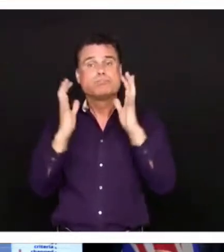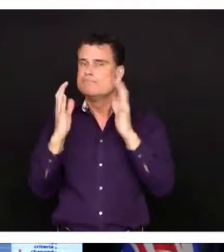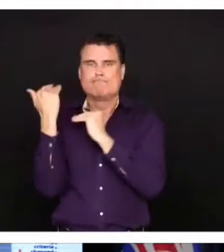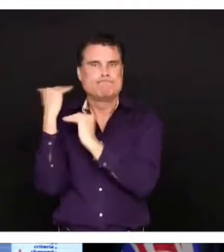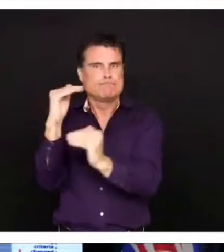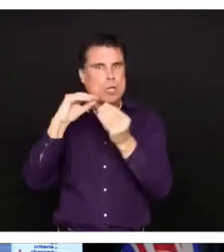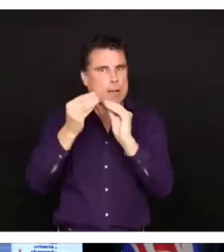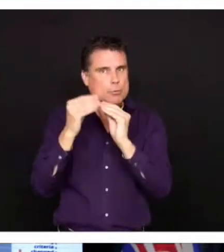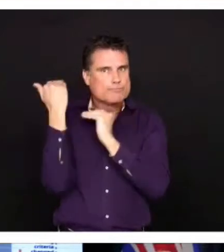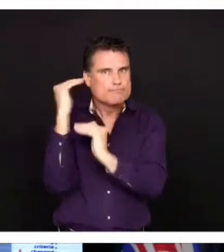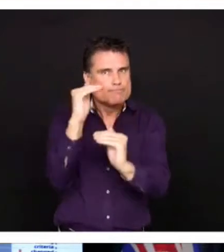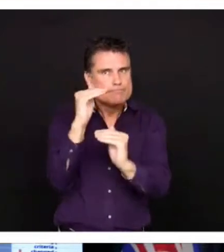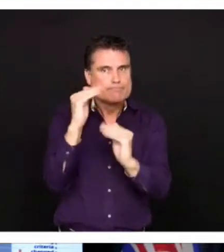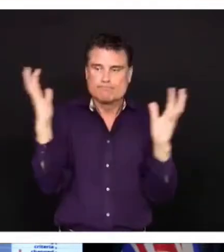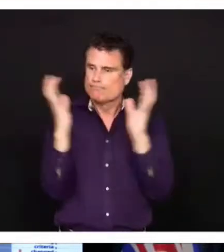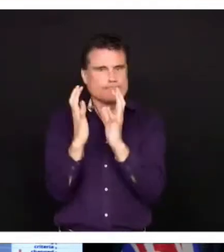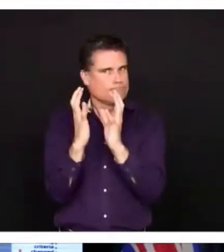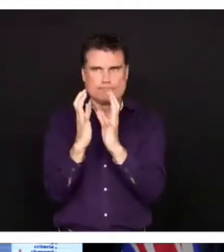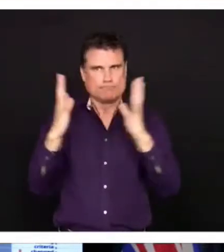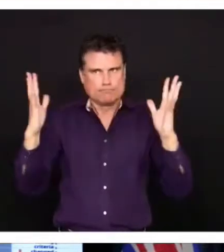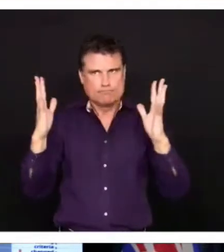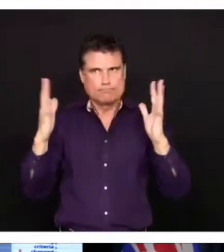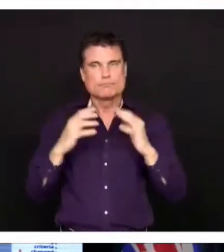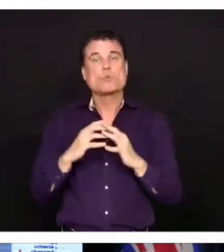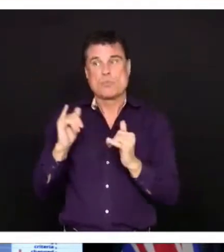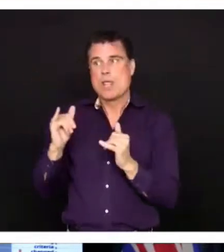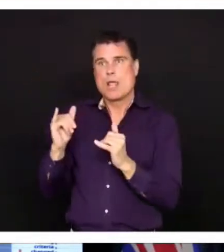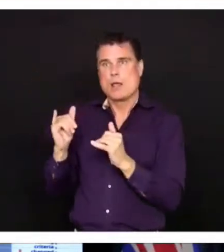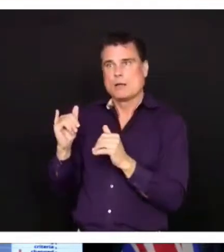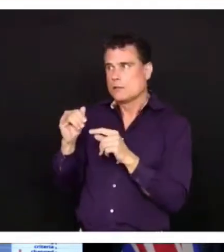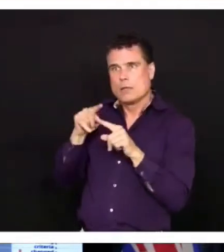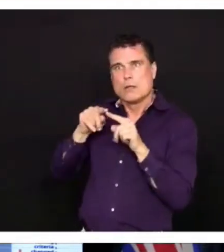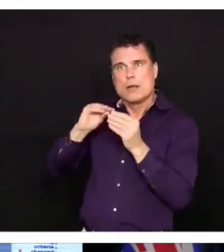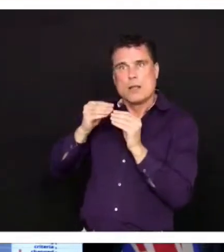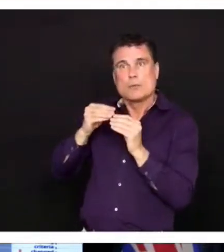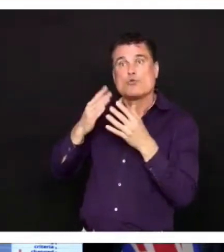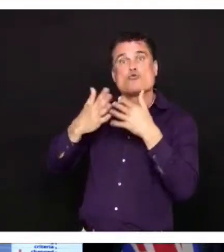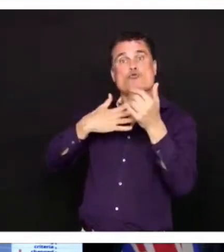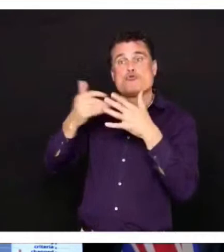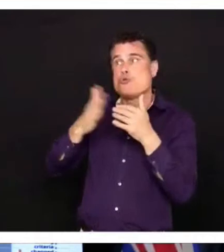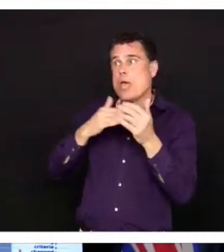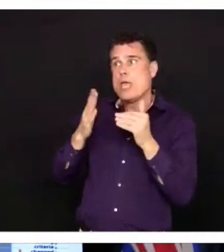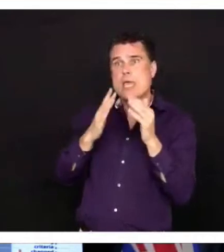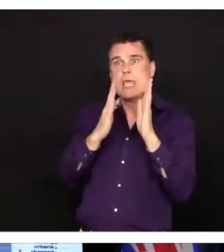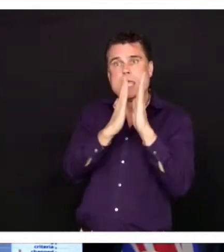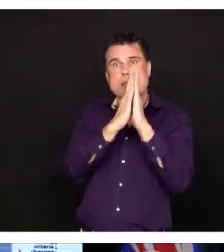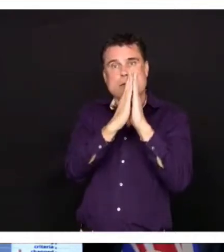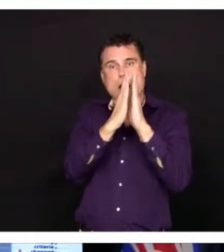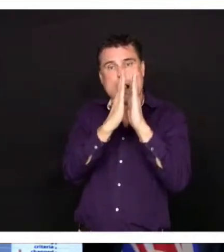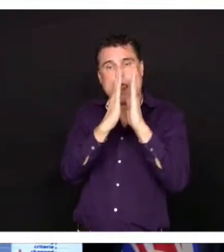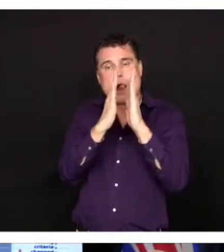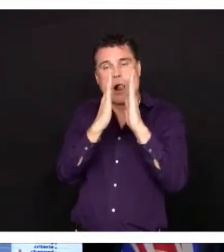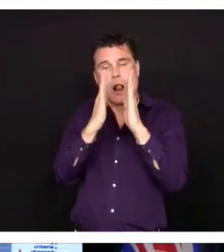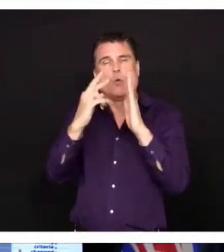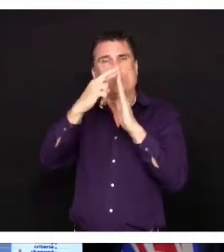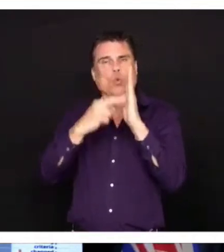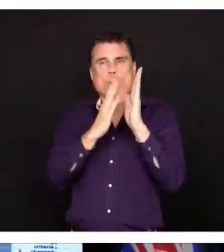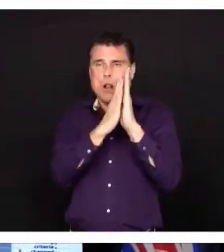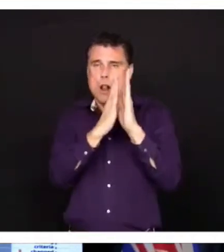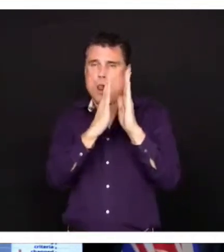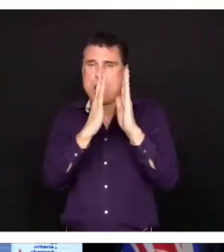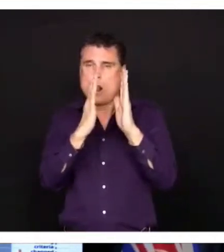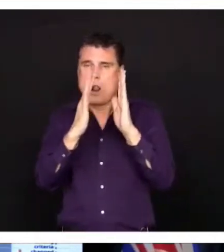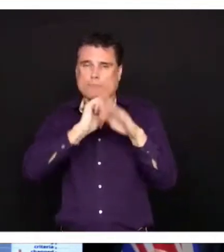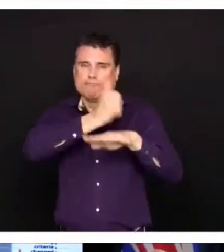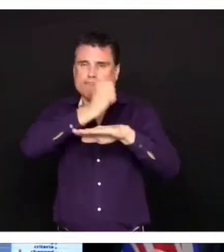over the next number of days. And you may recall my saying that what we were seeing at that time reflected